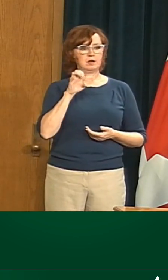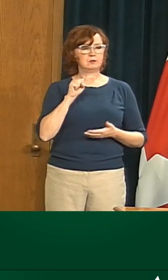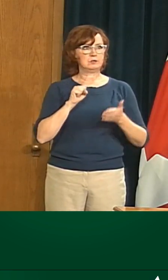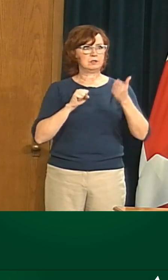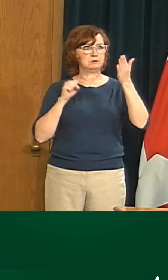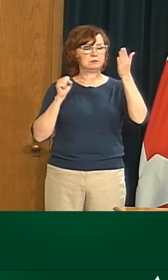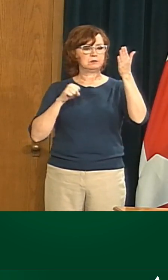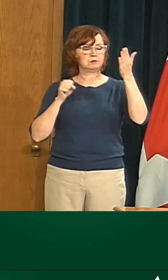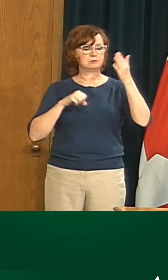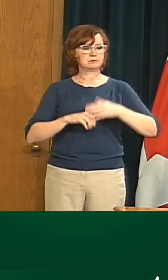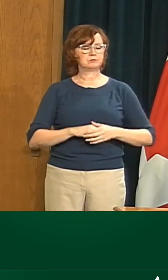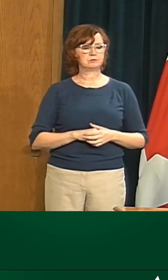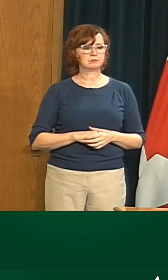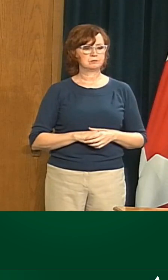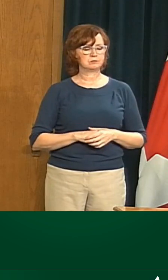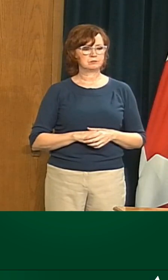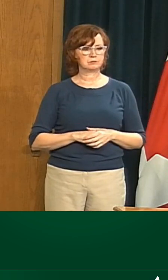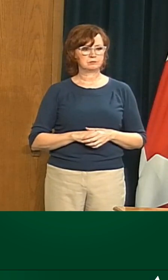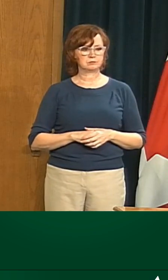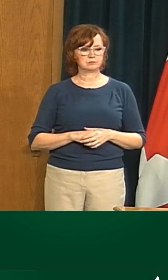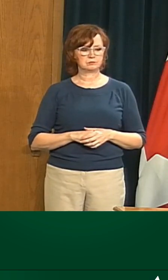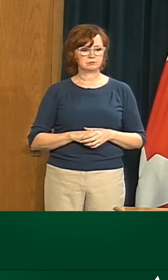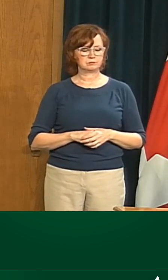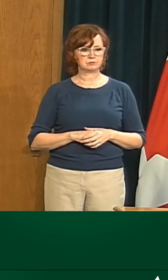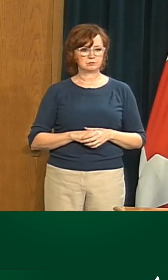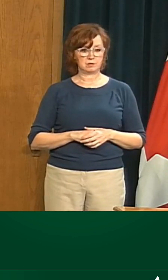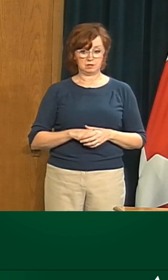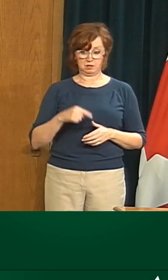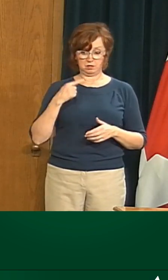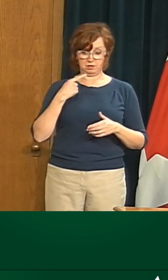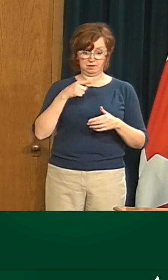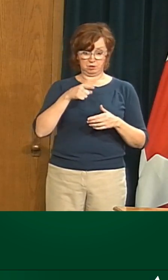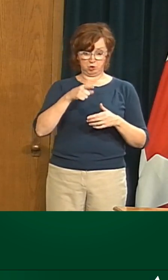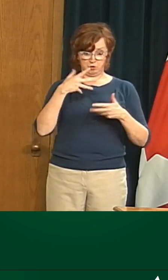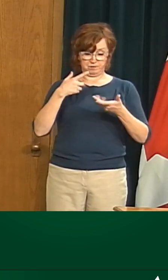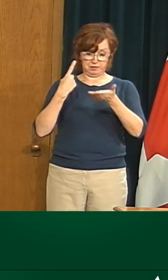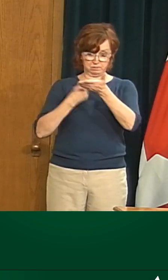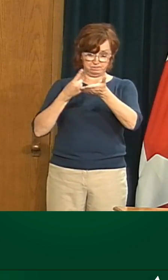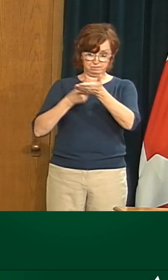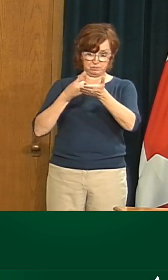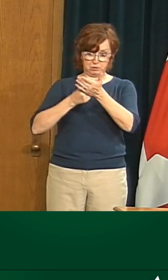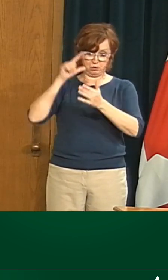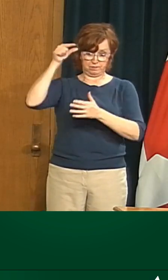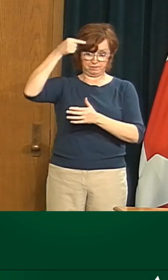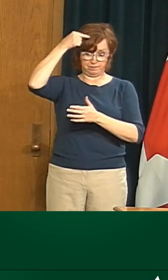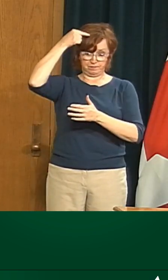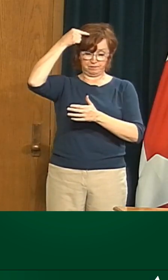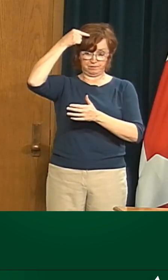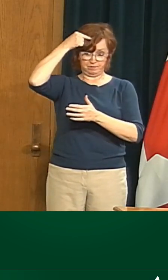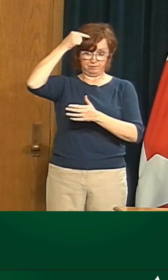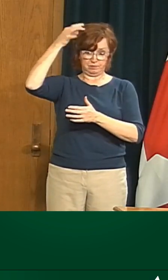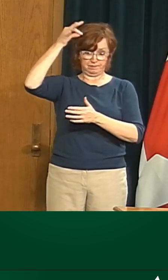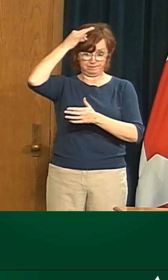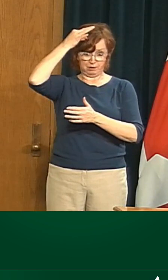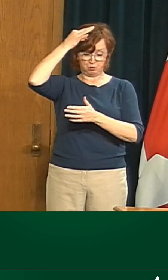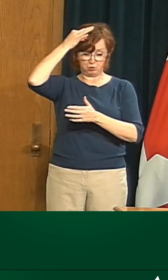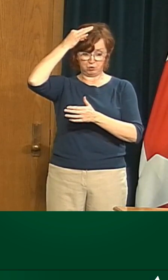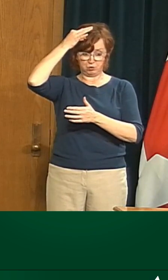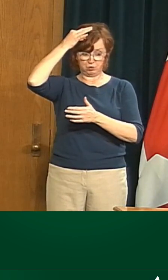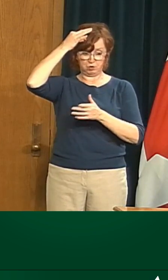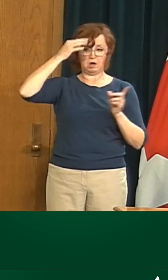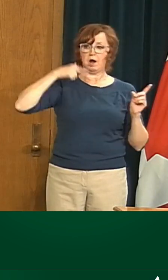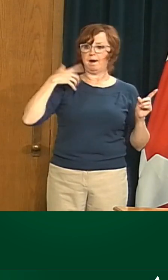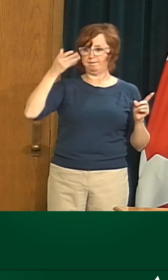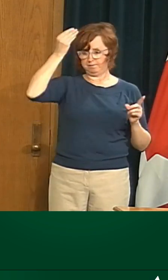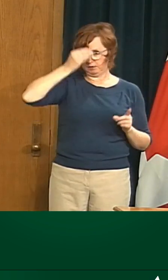and likewise, what has the discussion been with the federal government in terms of this plan, if there's been any, and what's the back and forth been there? Yeah, we've